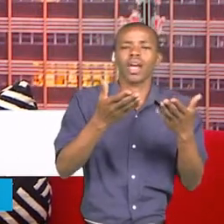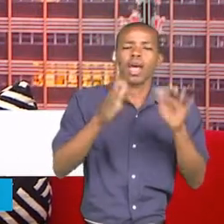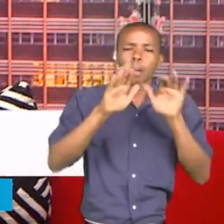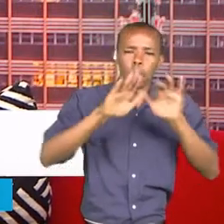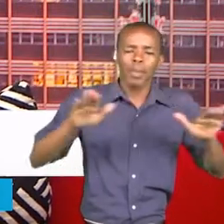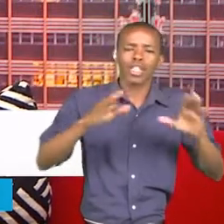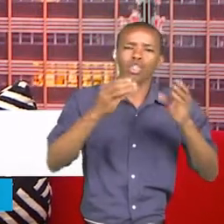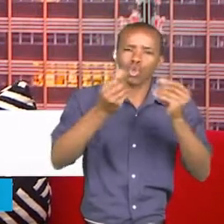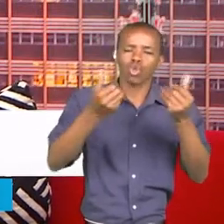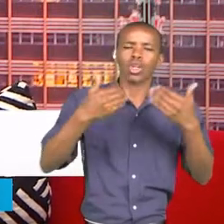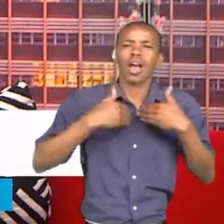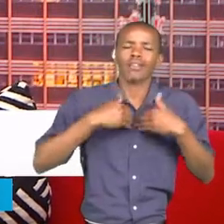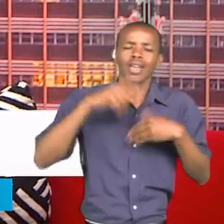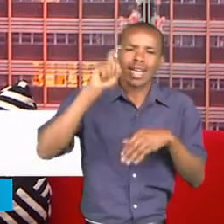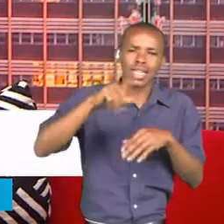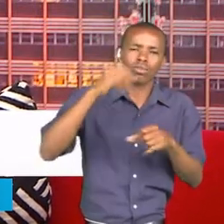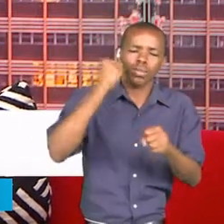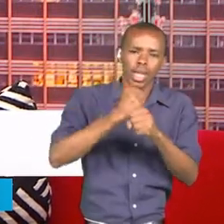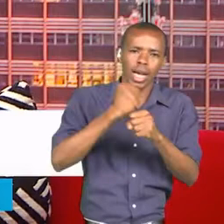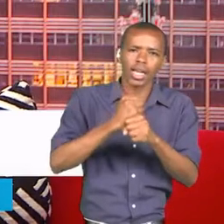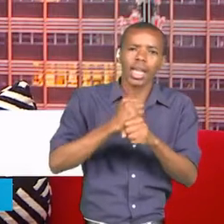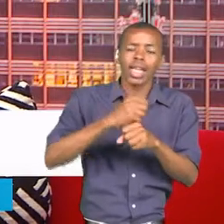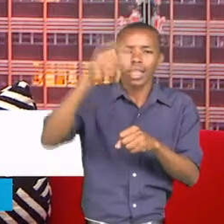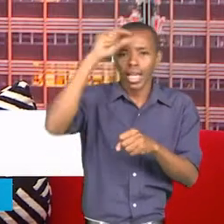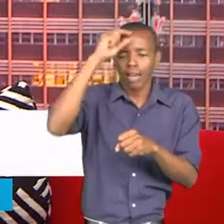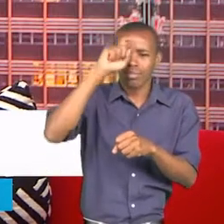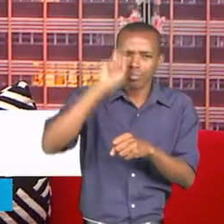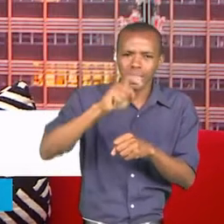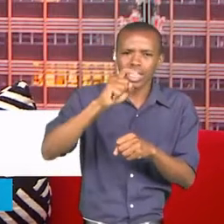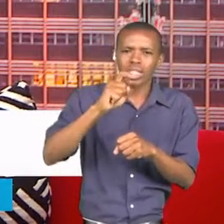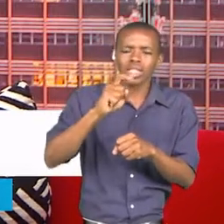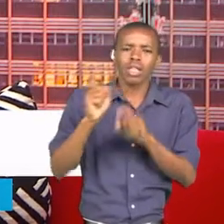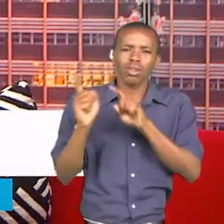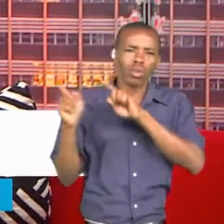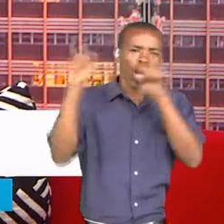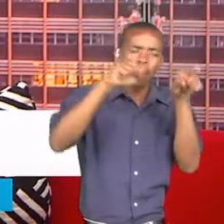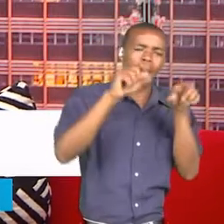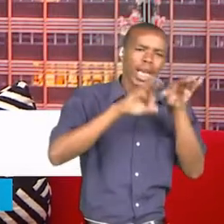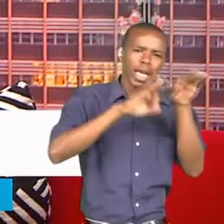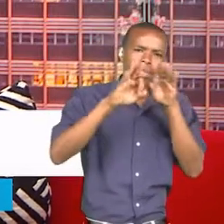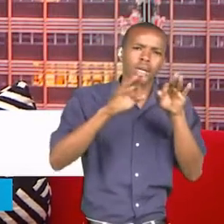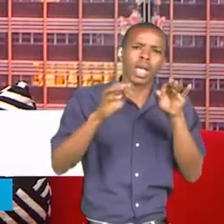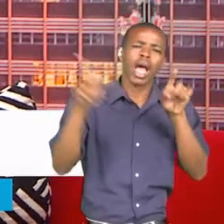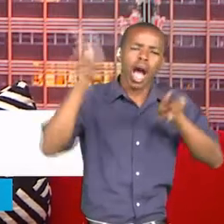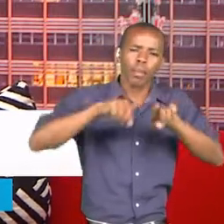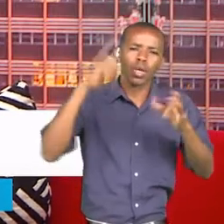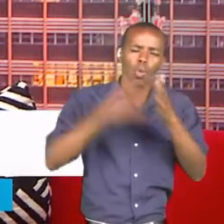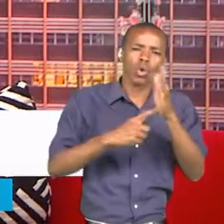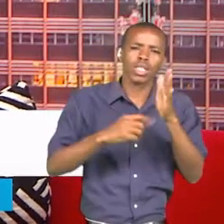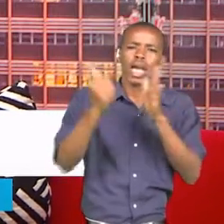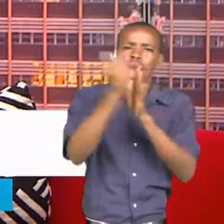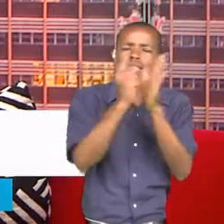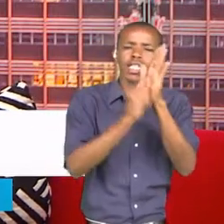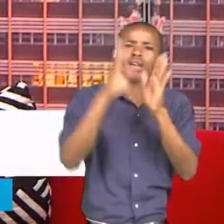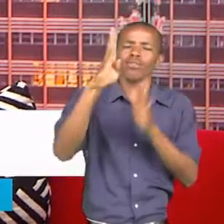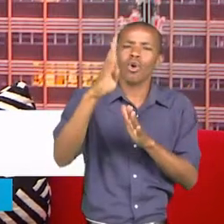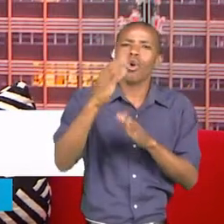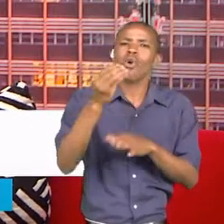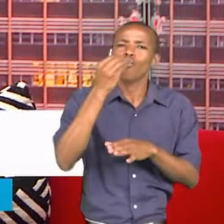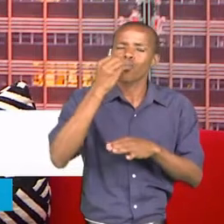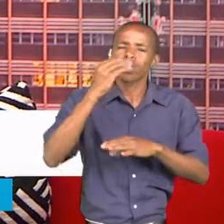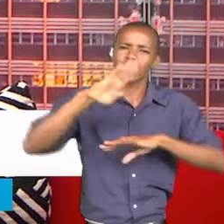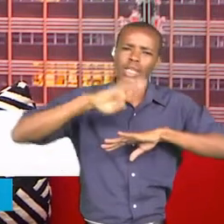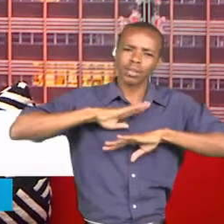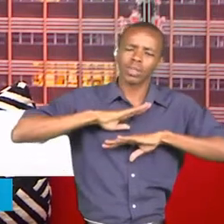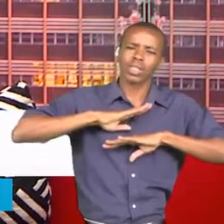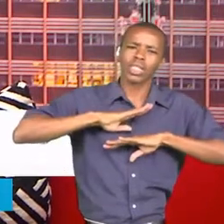permanent solutions that need to be done, and the government needs to come out and tell us what's going on with the Big Four agenda. Food security is one of the key